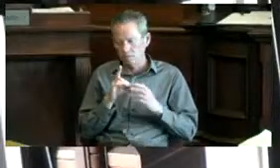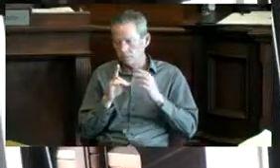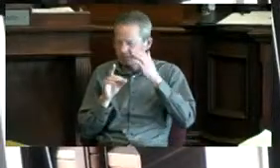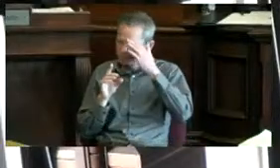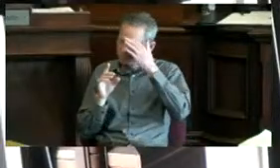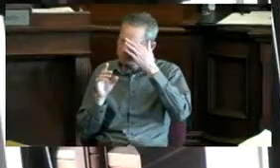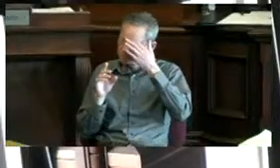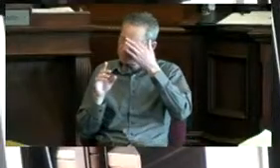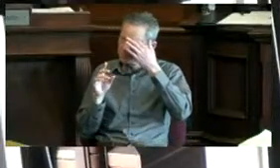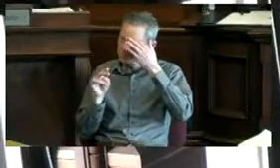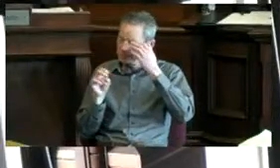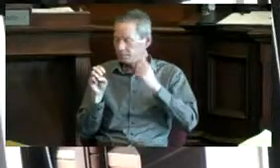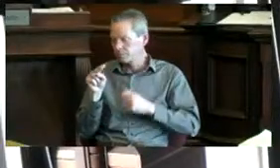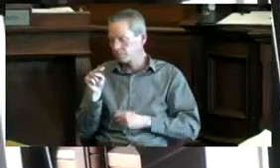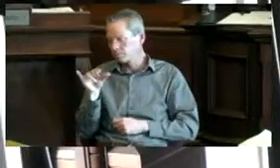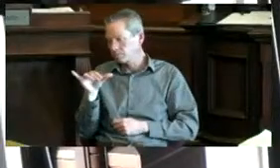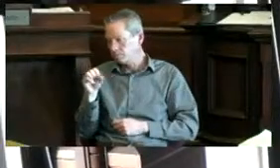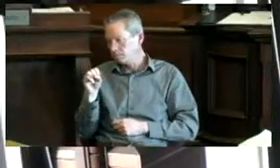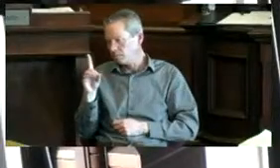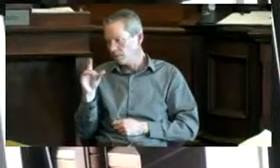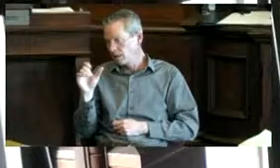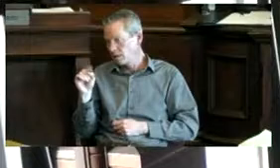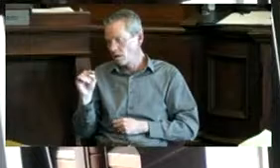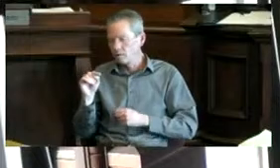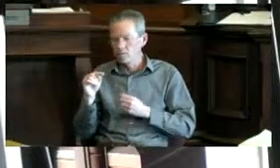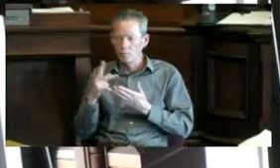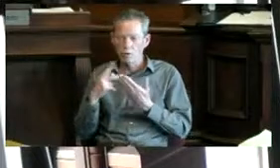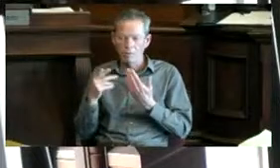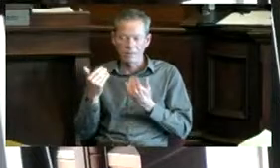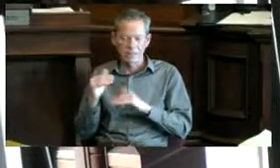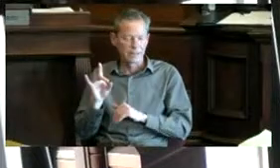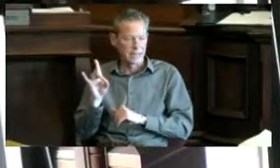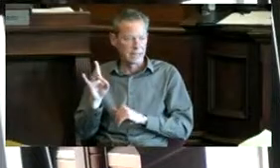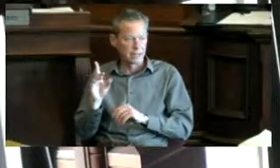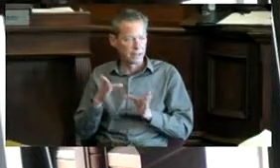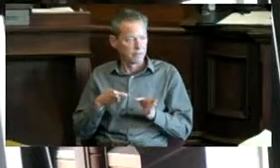and I think limited to 8 individuals for the first time around.